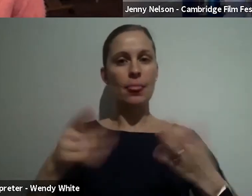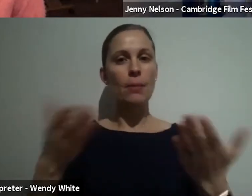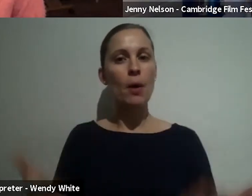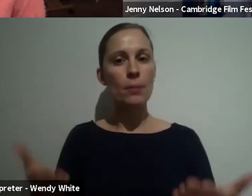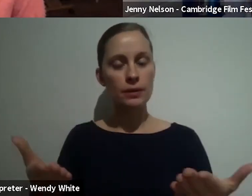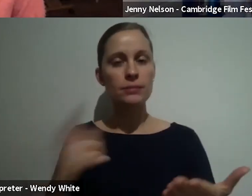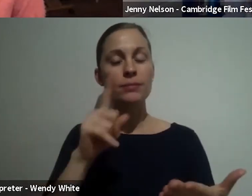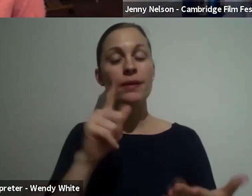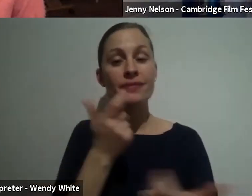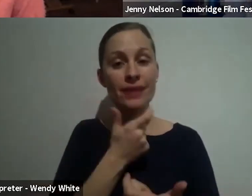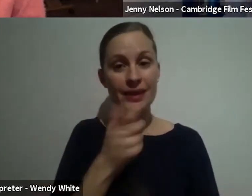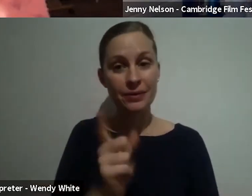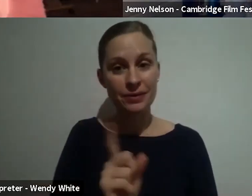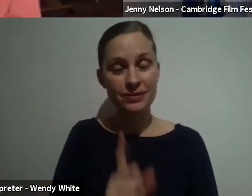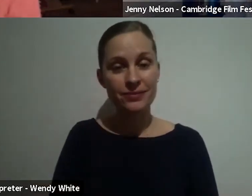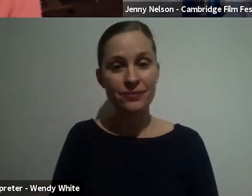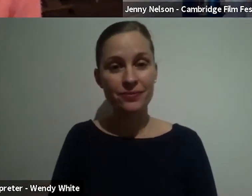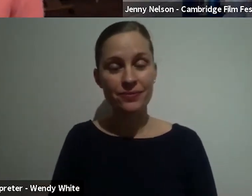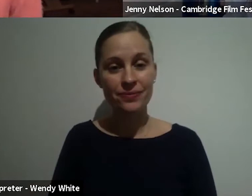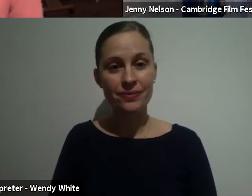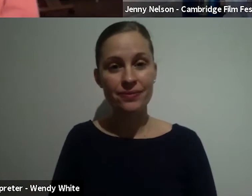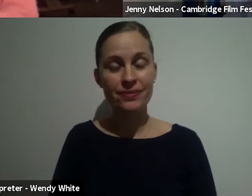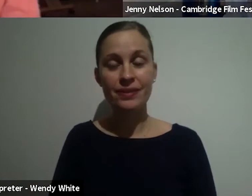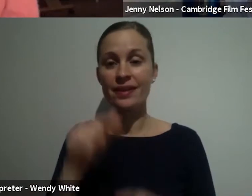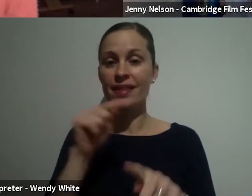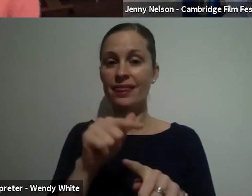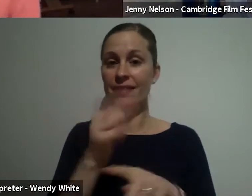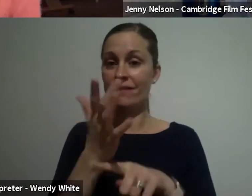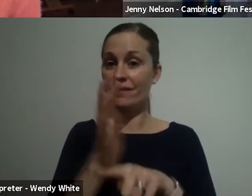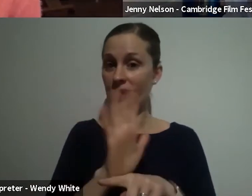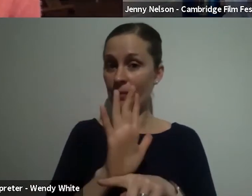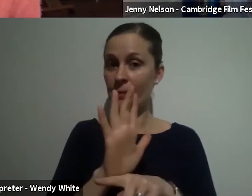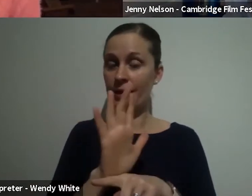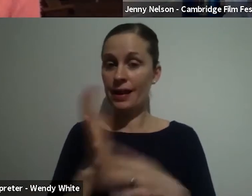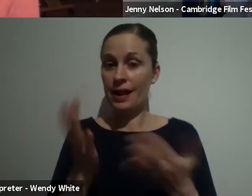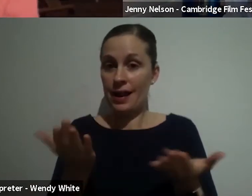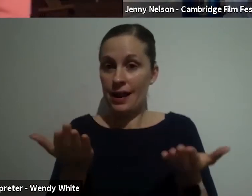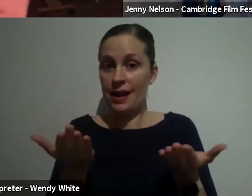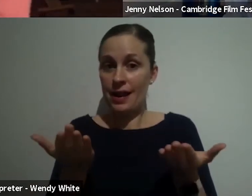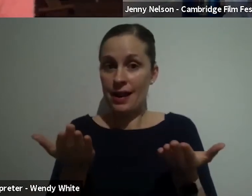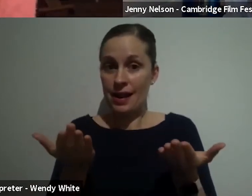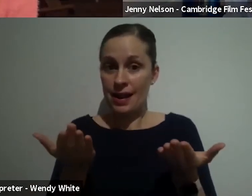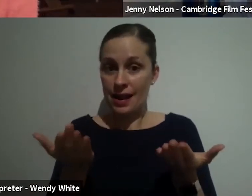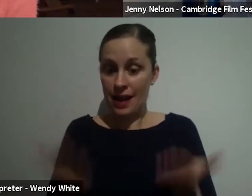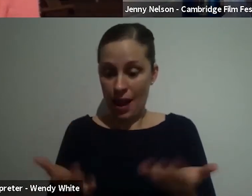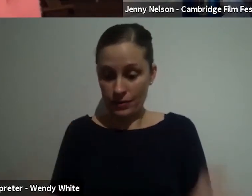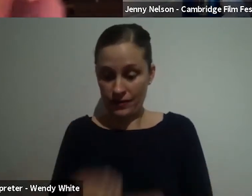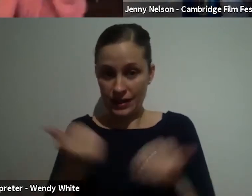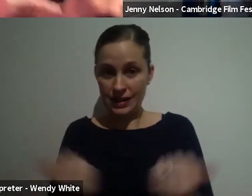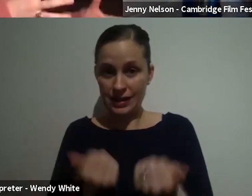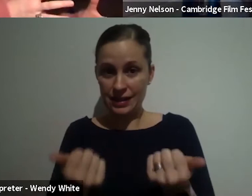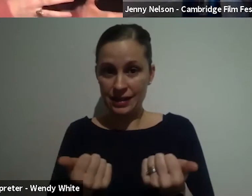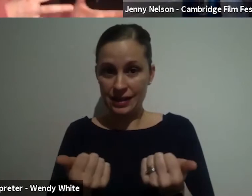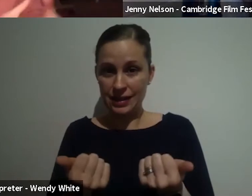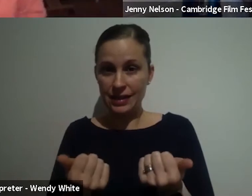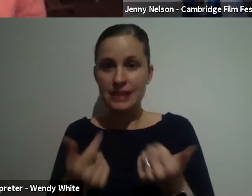that the film now, the film finished, no? It's very similar